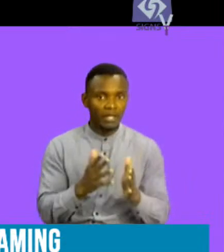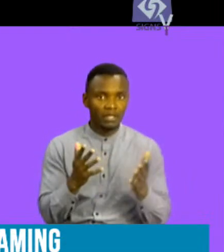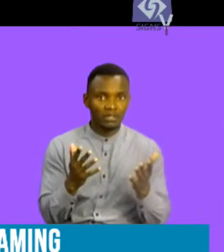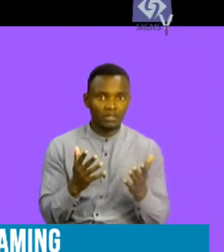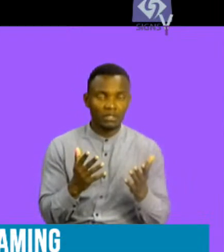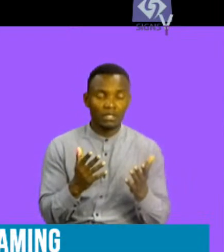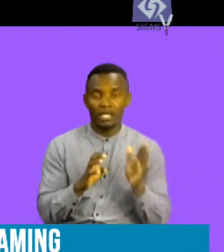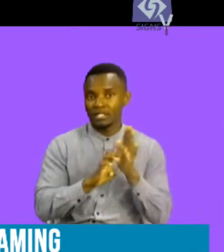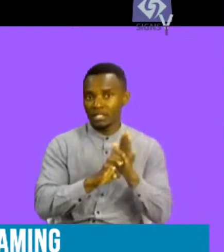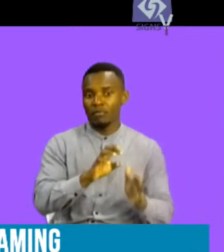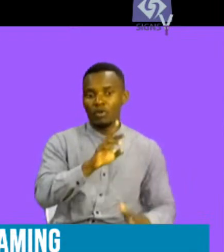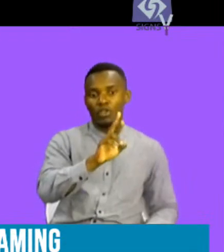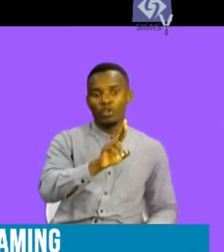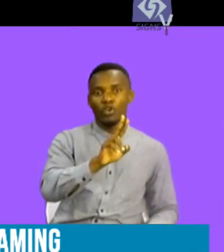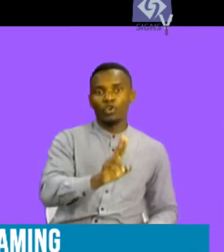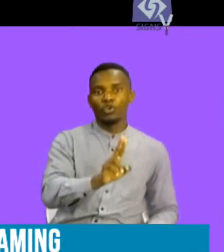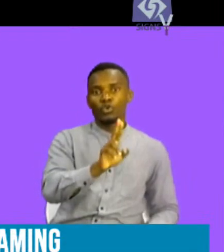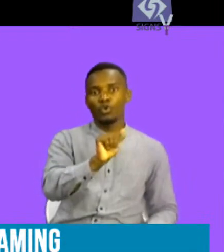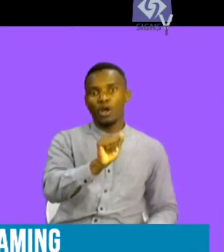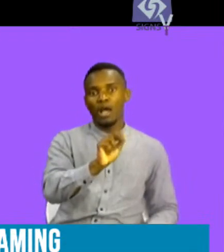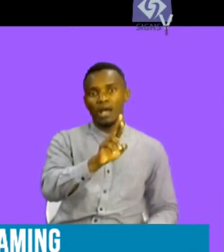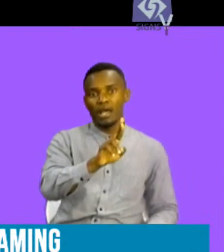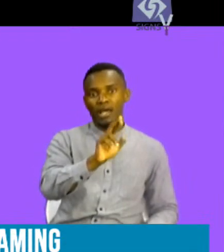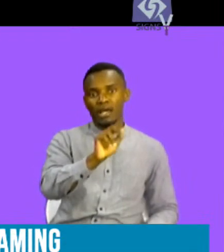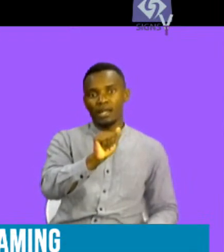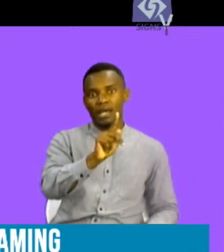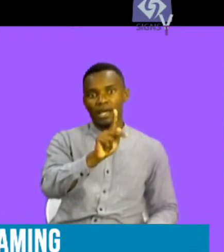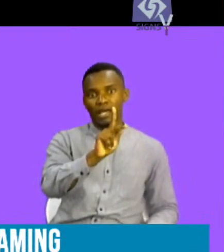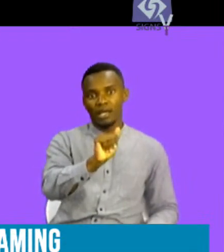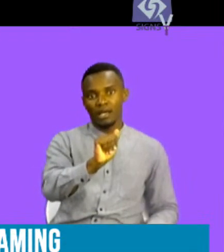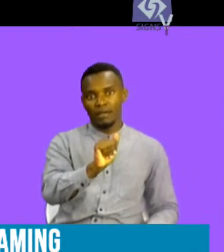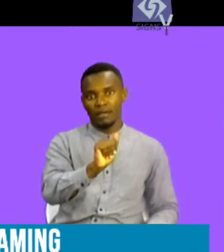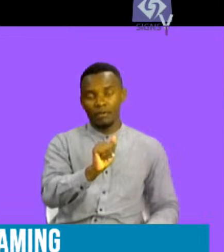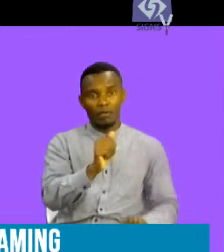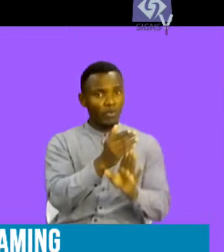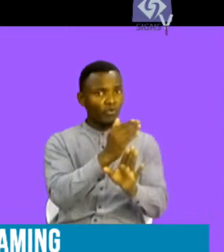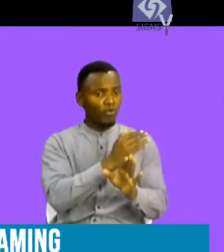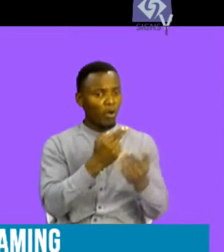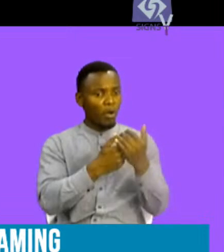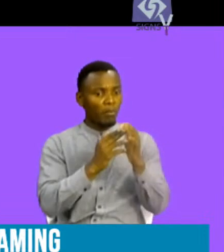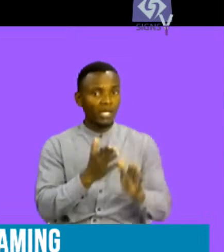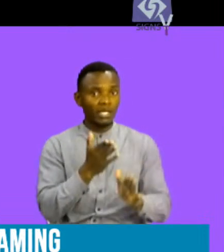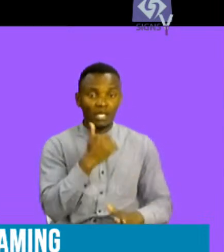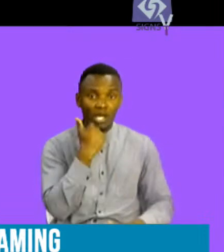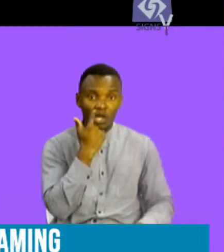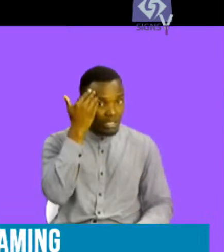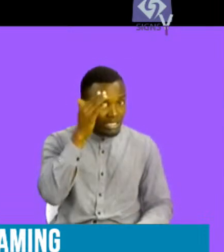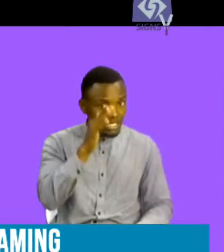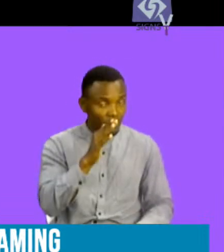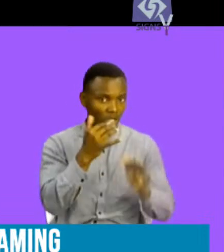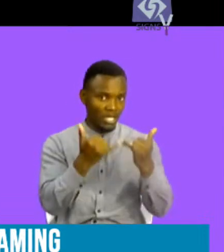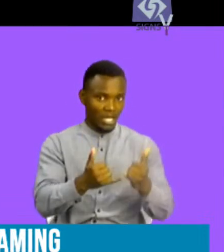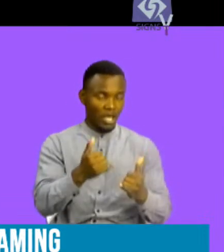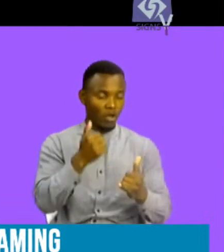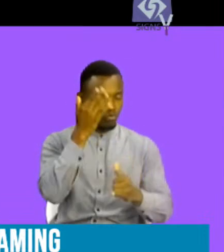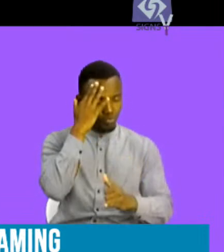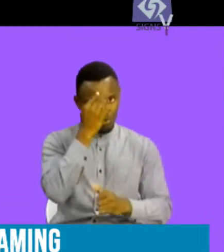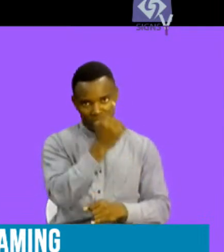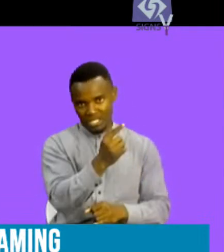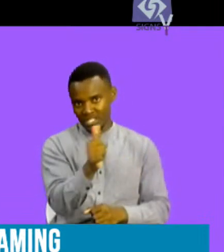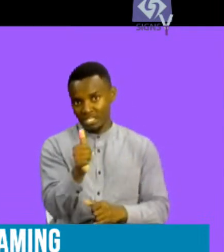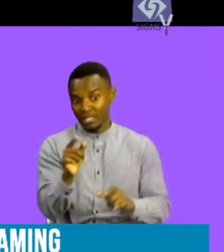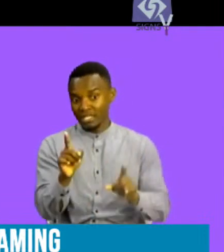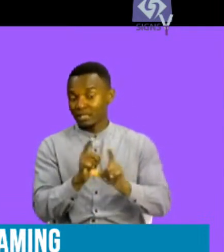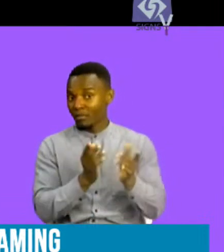Roraka. Let me give an example of Roraka. Yeah. So you could find partners that did not know each other now know each other, and the